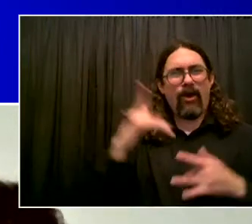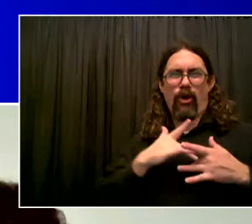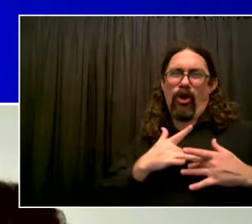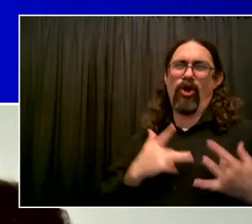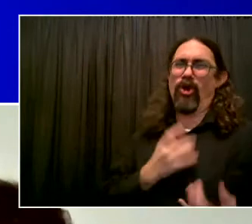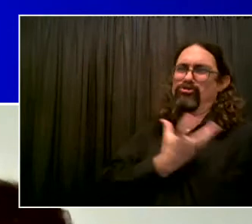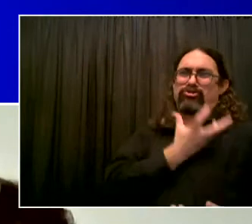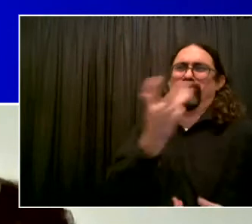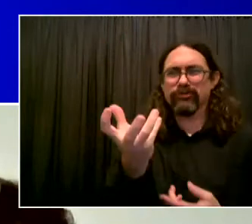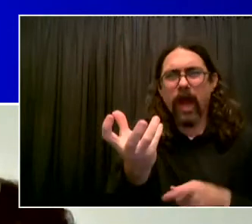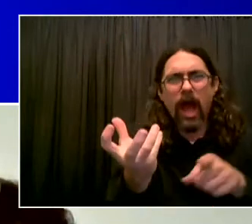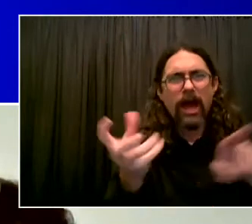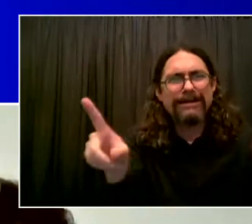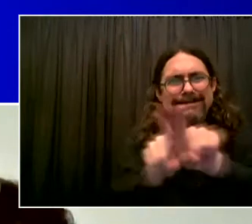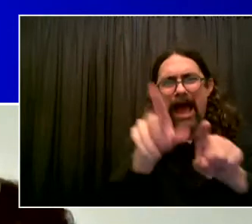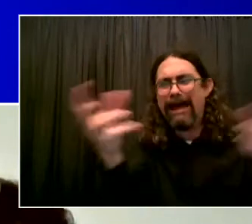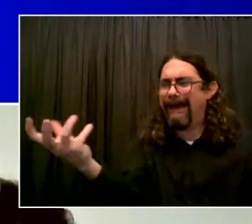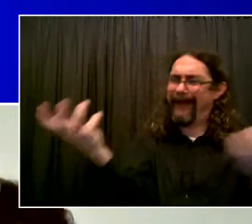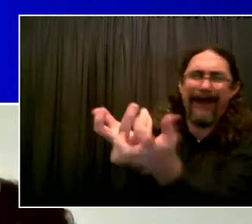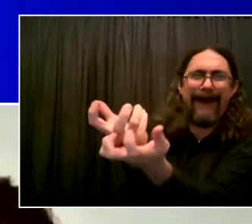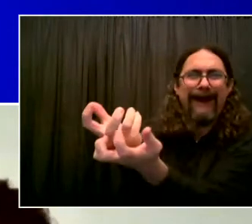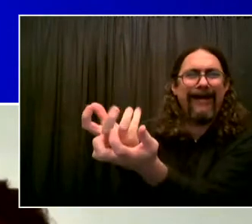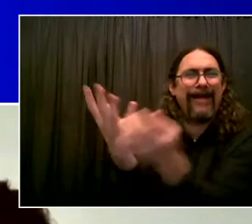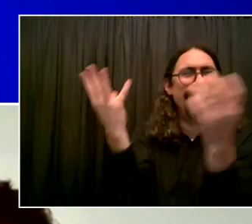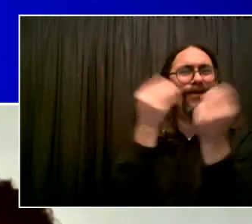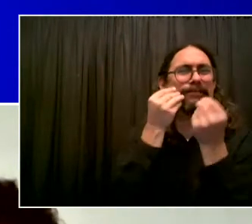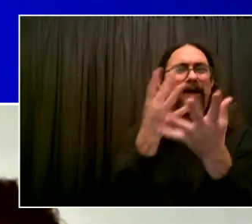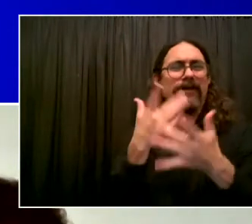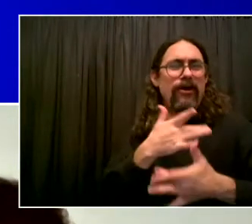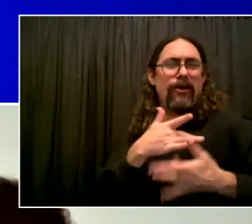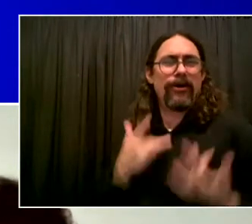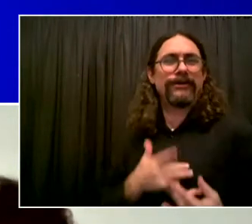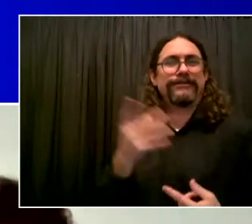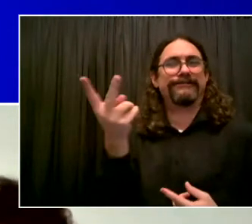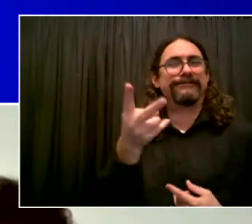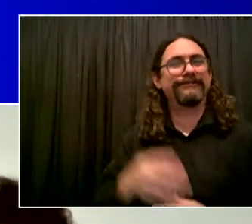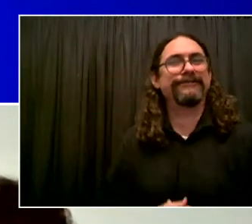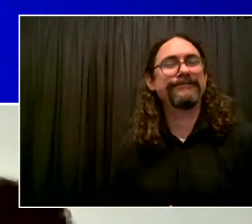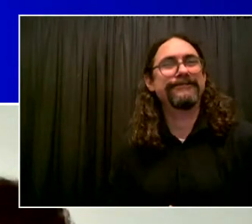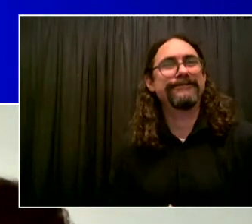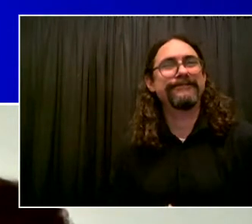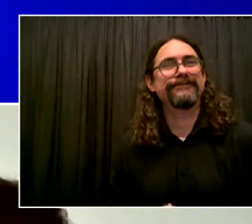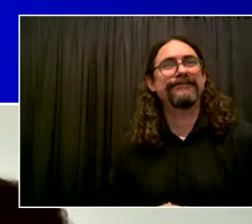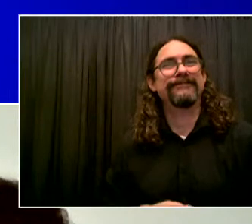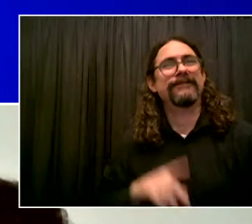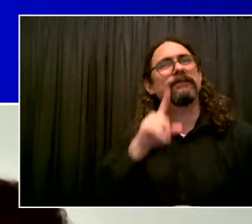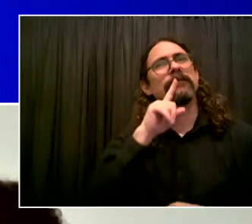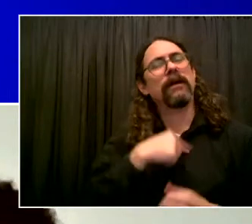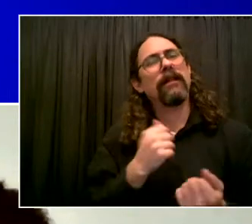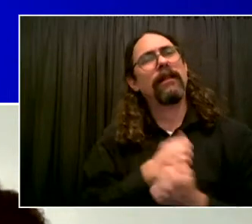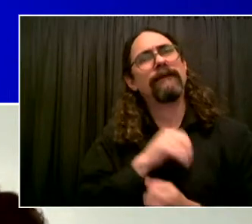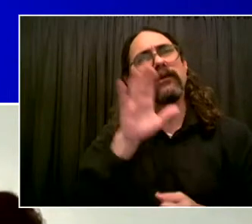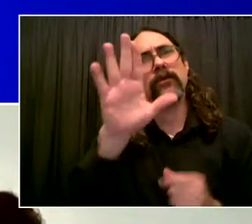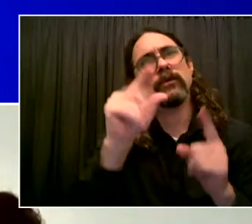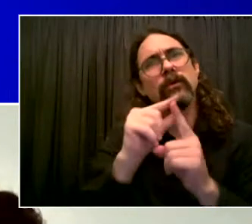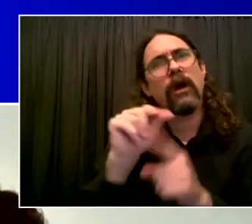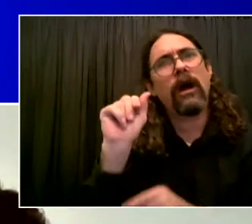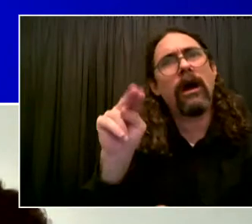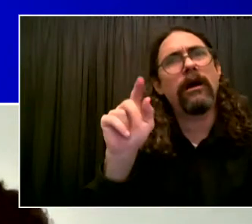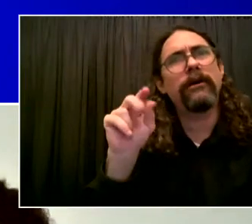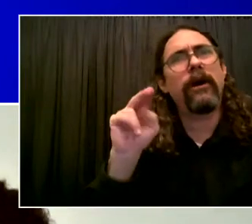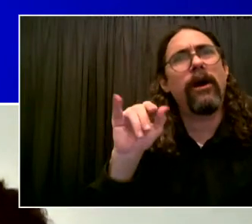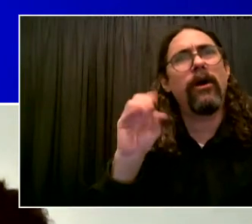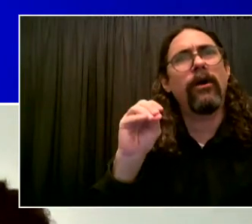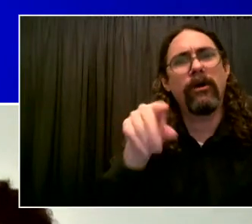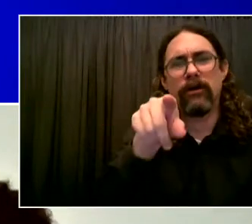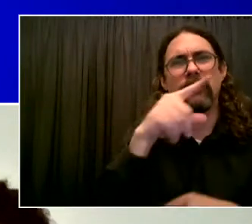need to do for each other. And you also said something very touching. We remember those sirens in the night. We remember what that pain was.